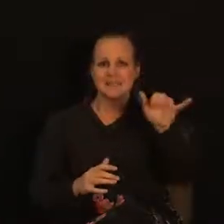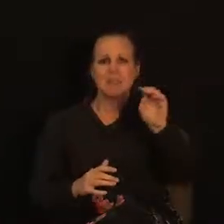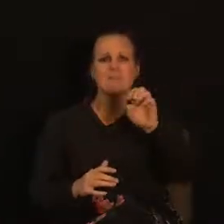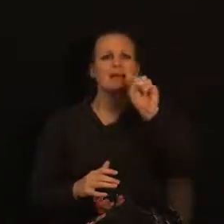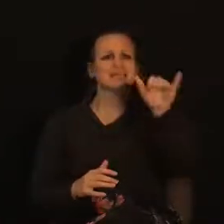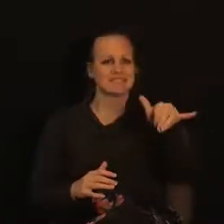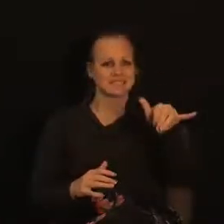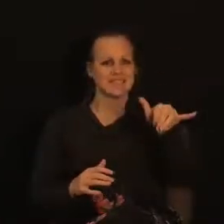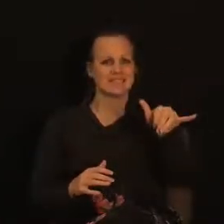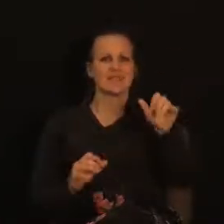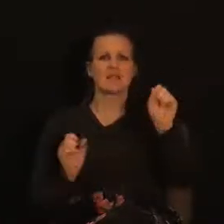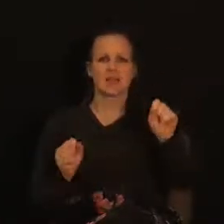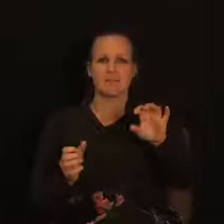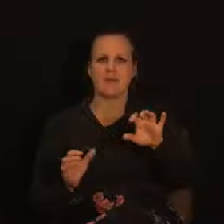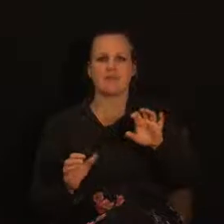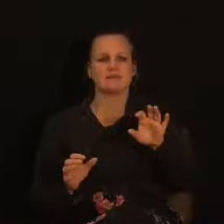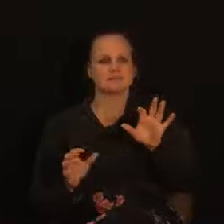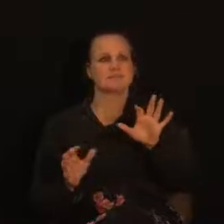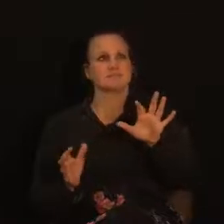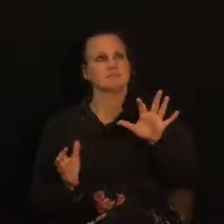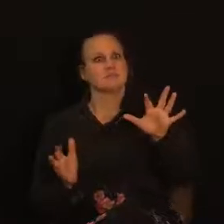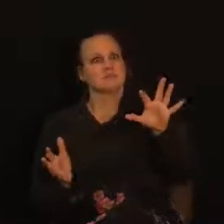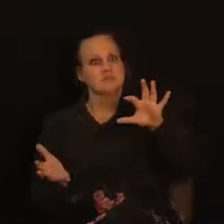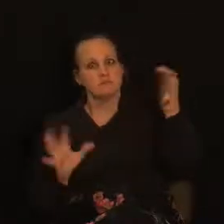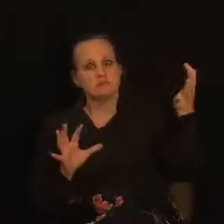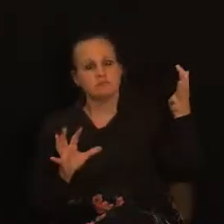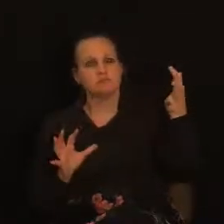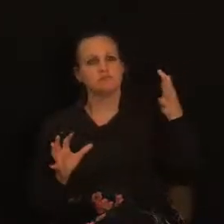if you don't like messes, you're going to have to get over that.